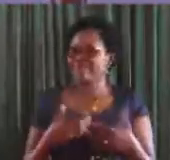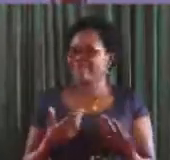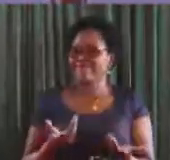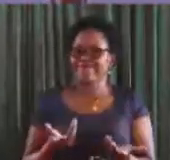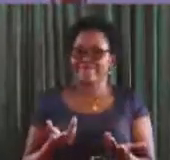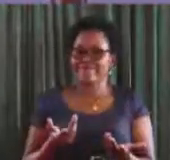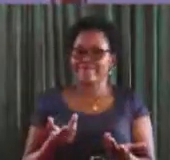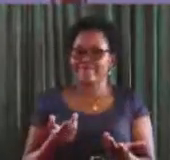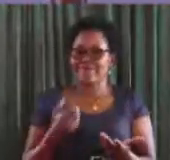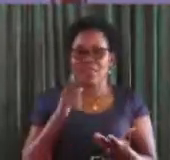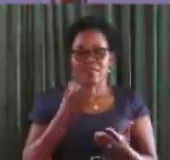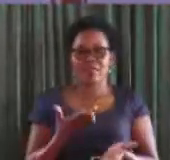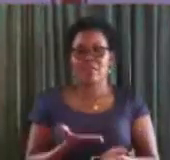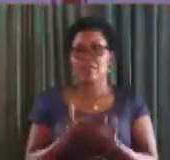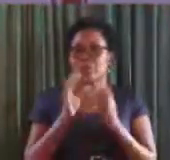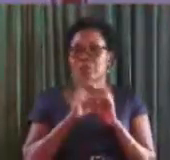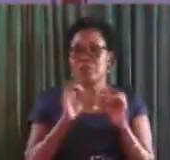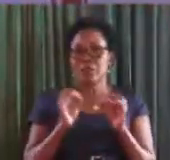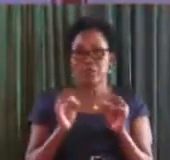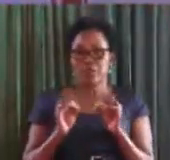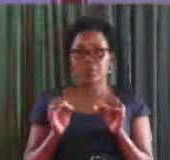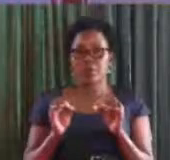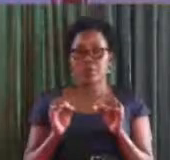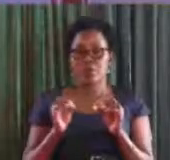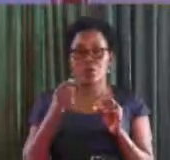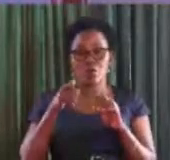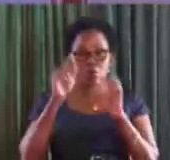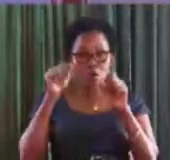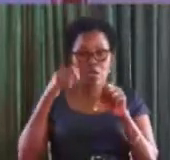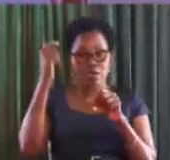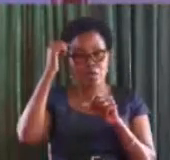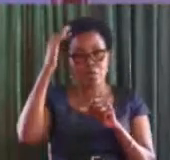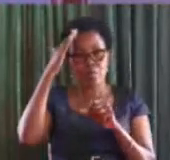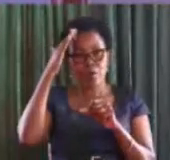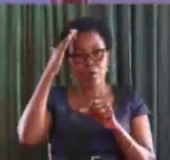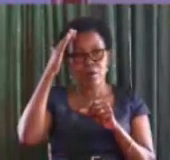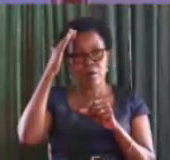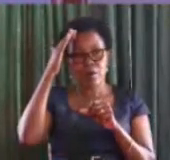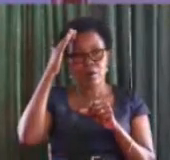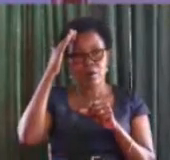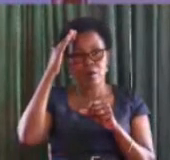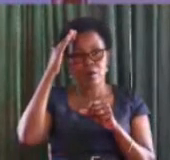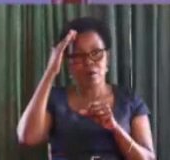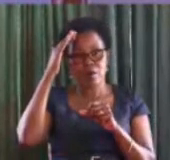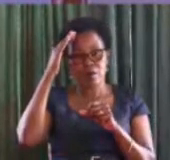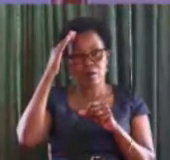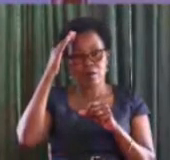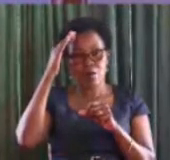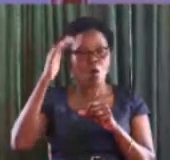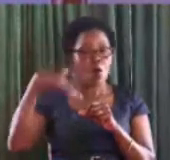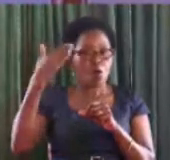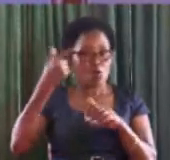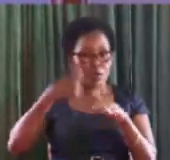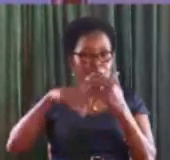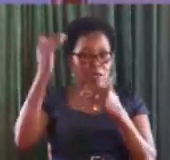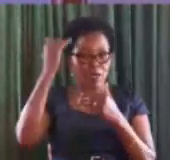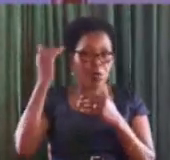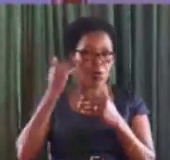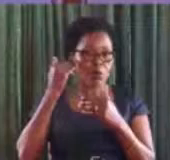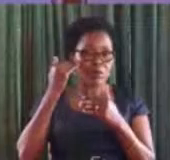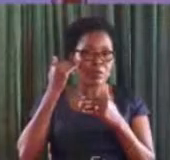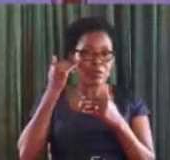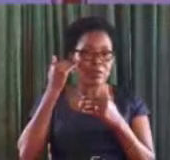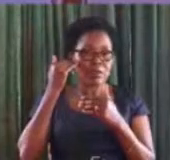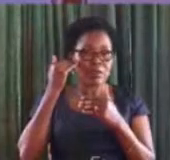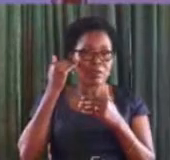it doesn't really help. You'll recall in our court, whenever we have this, and they're there, where